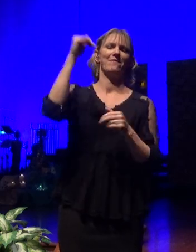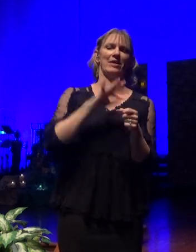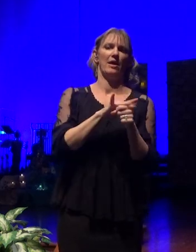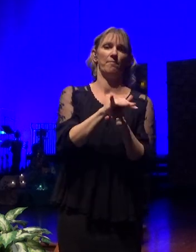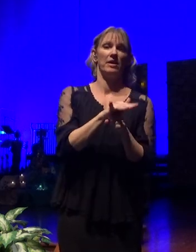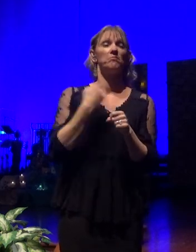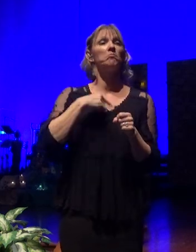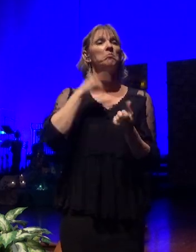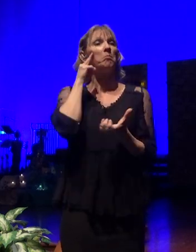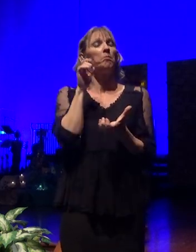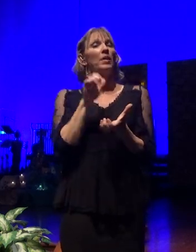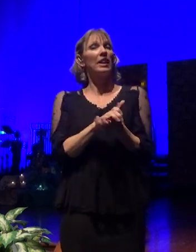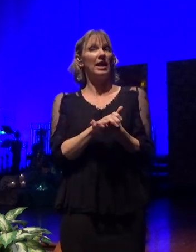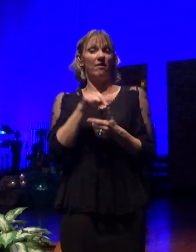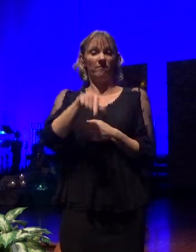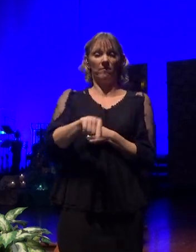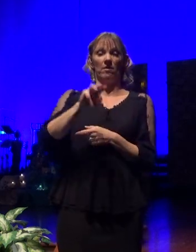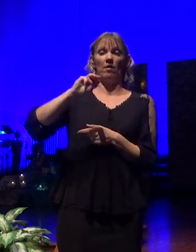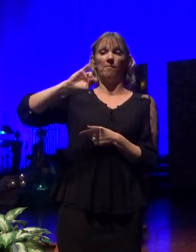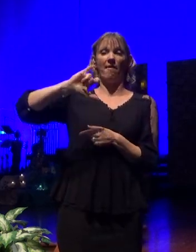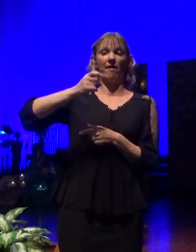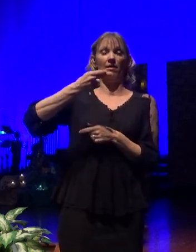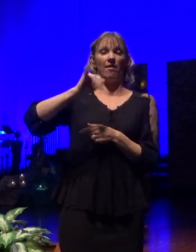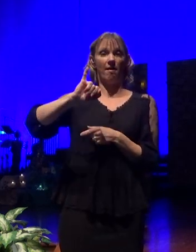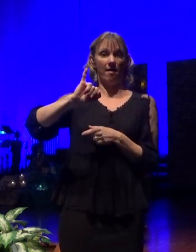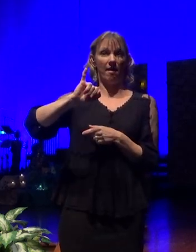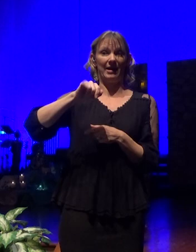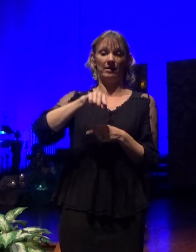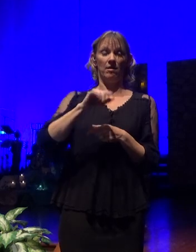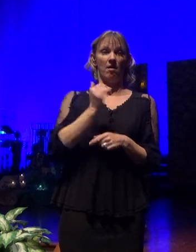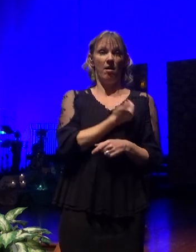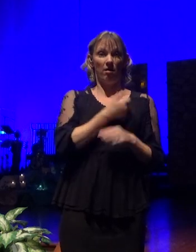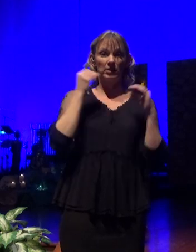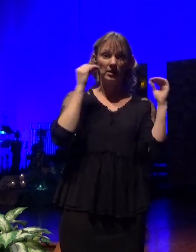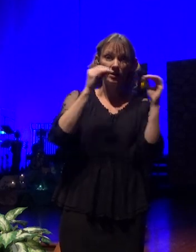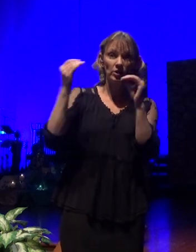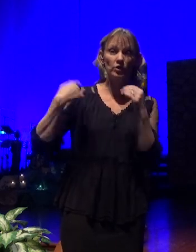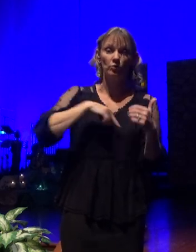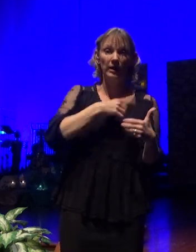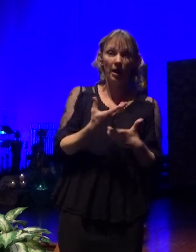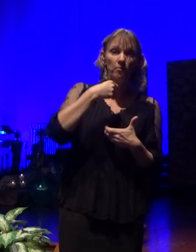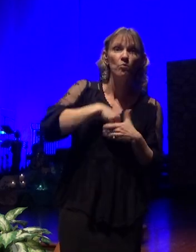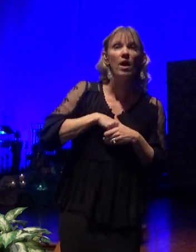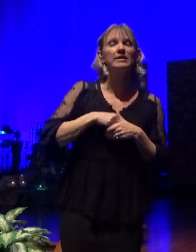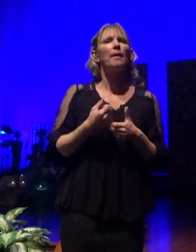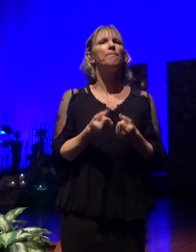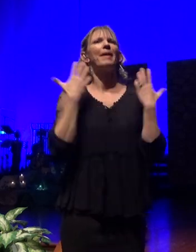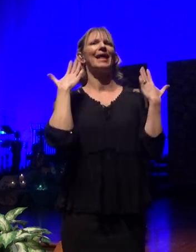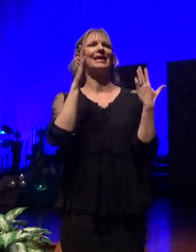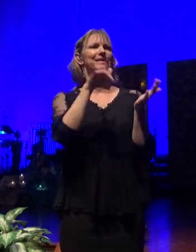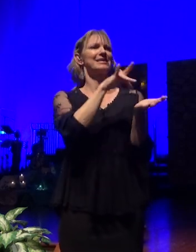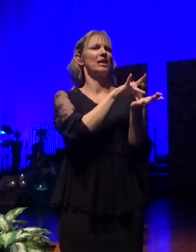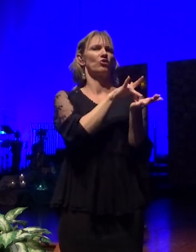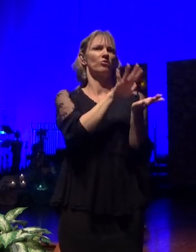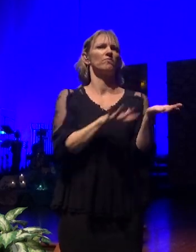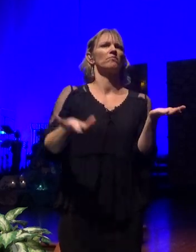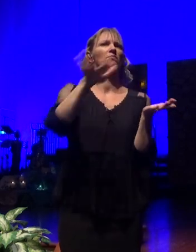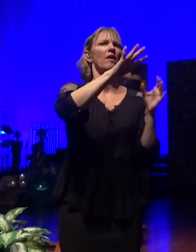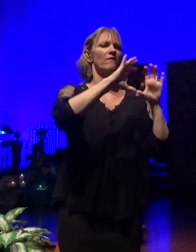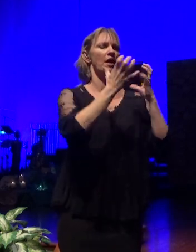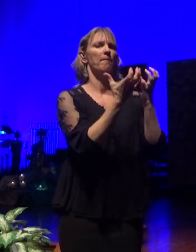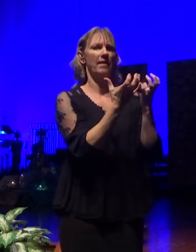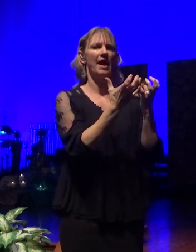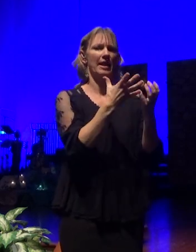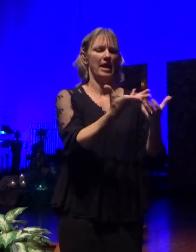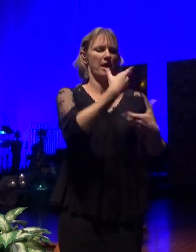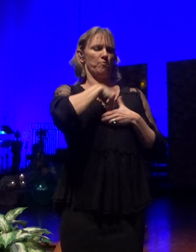believe that Mile High, this teaching that we embrace and that many centers like us all over the planet embrace, is